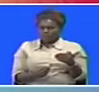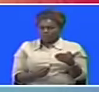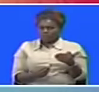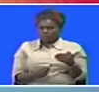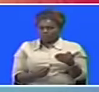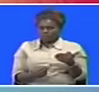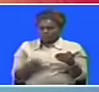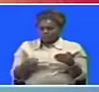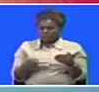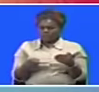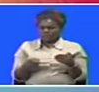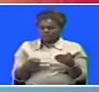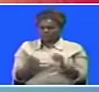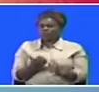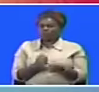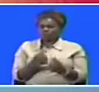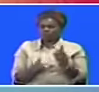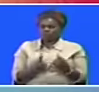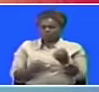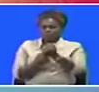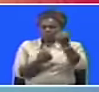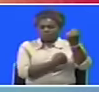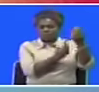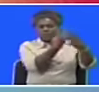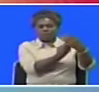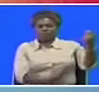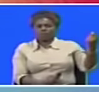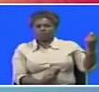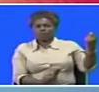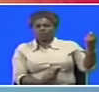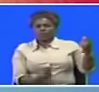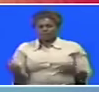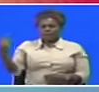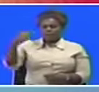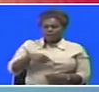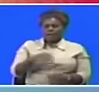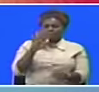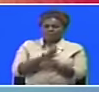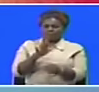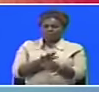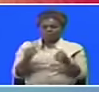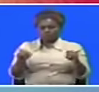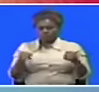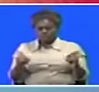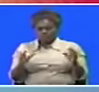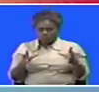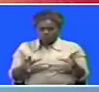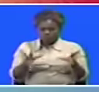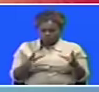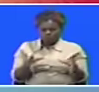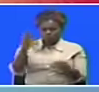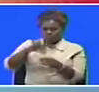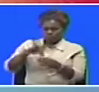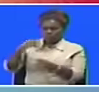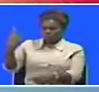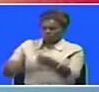somewhat a seesaw affair because the supporters of both candidates have been coming in huge numbers to try and push their candidates through. And it has